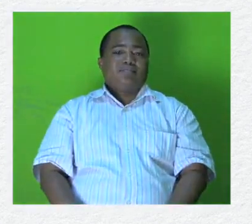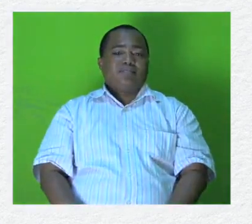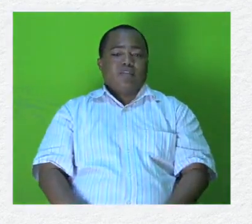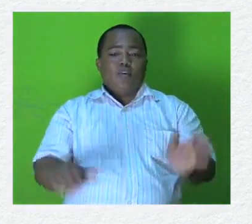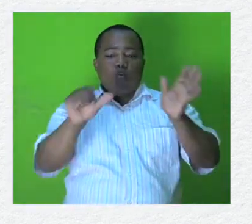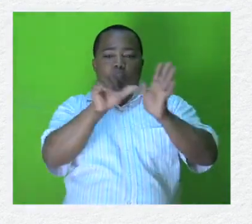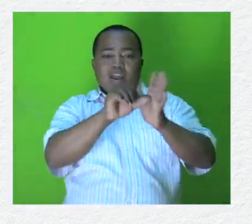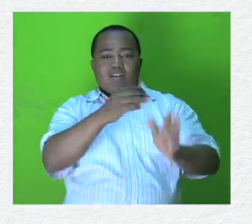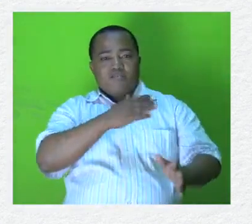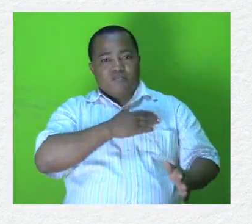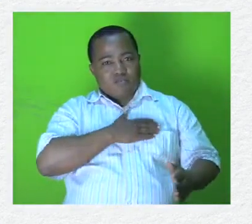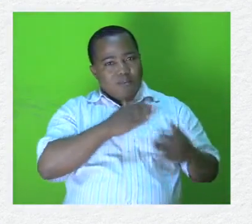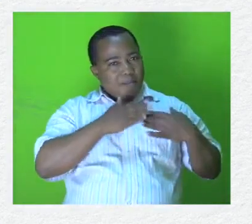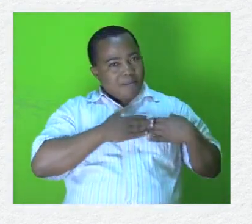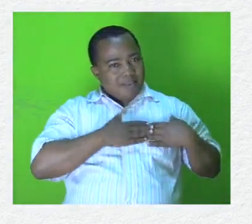Dear students,